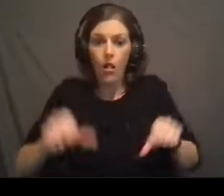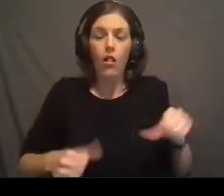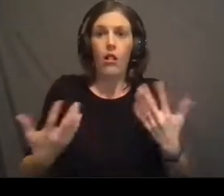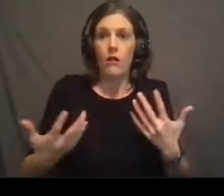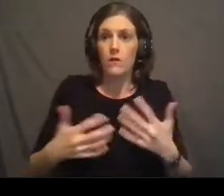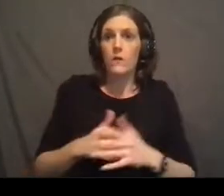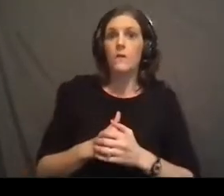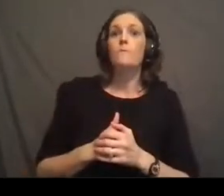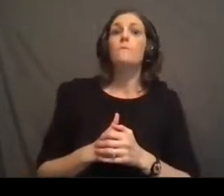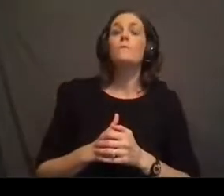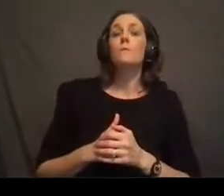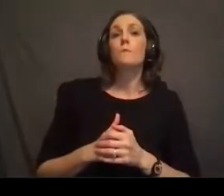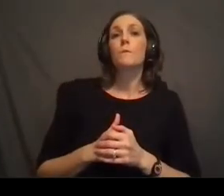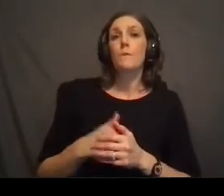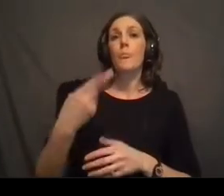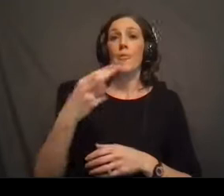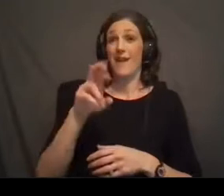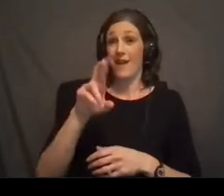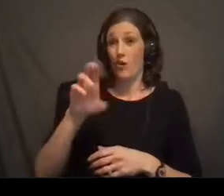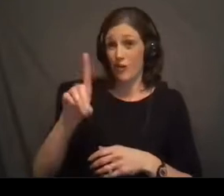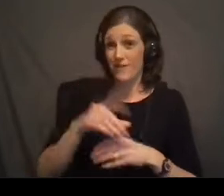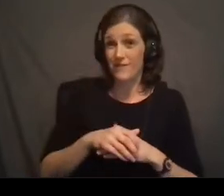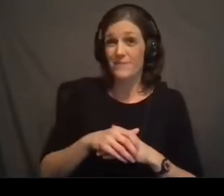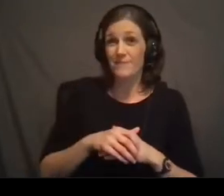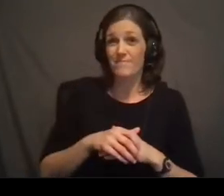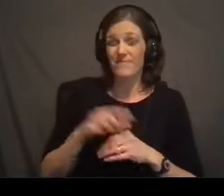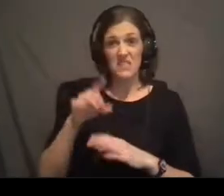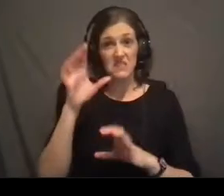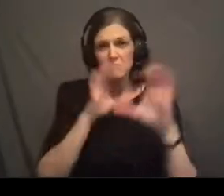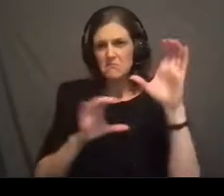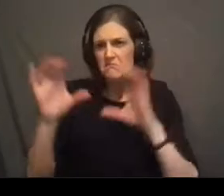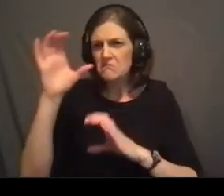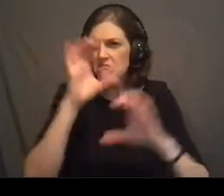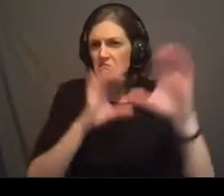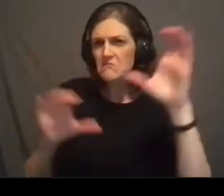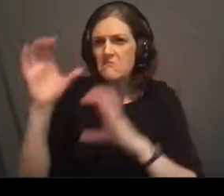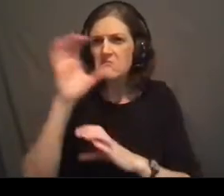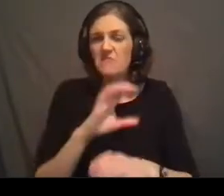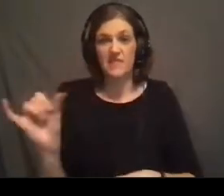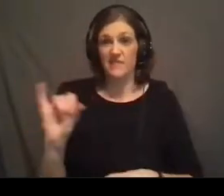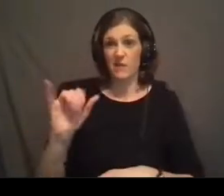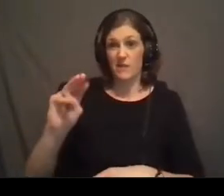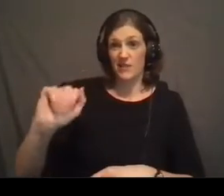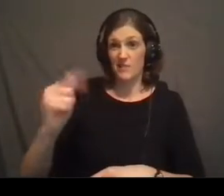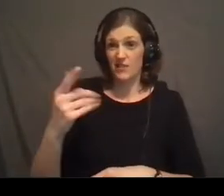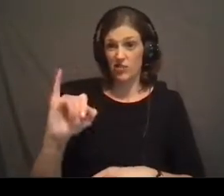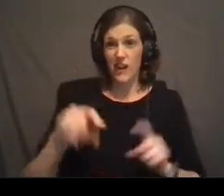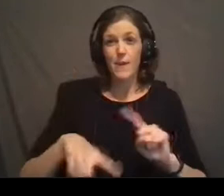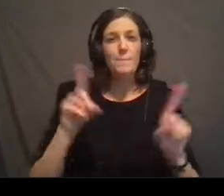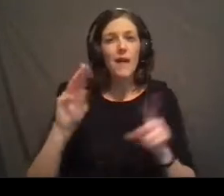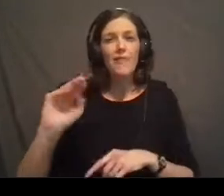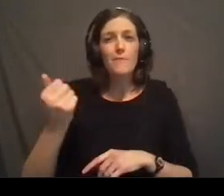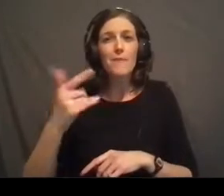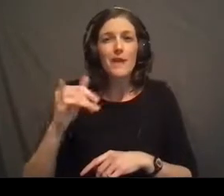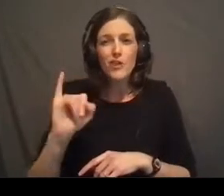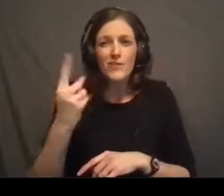there. Herod, he's searching. Just like the Magi, but the Magi are searching to